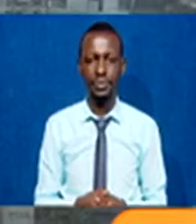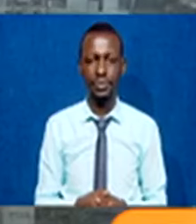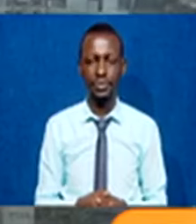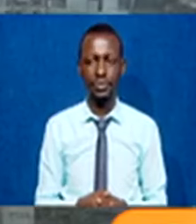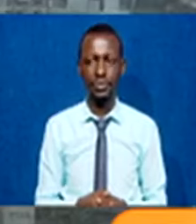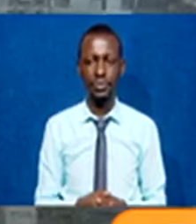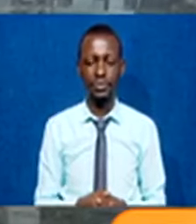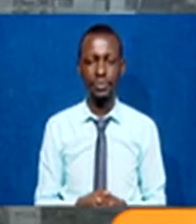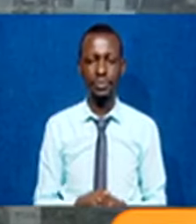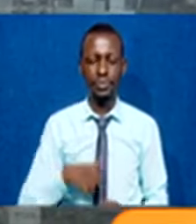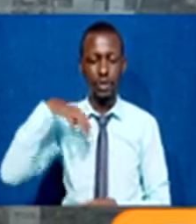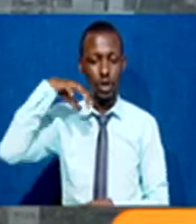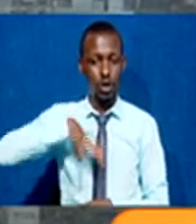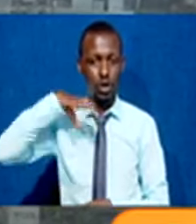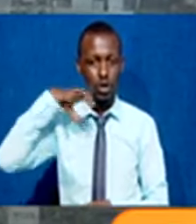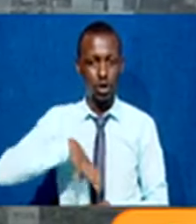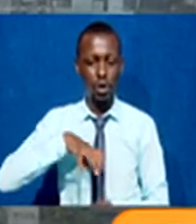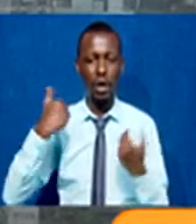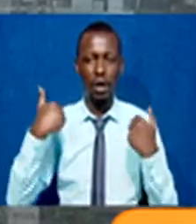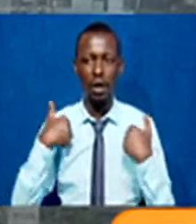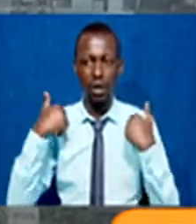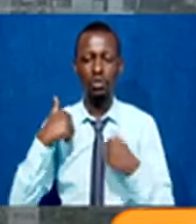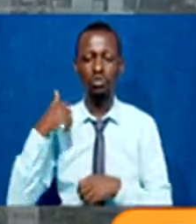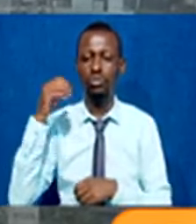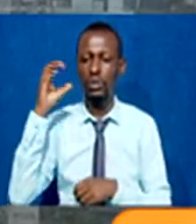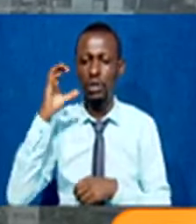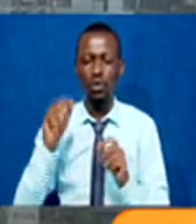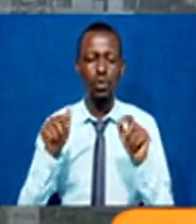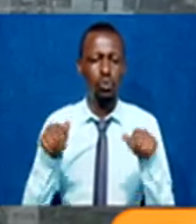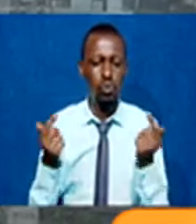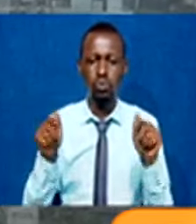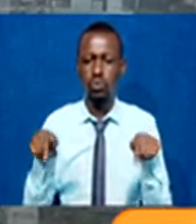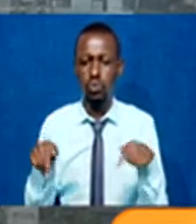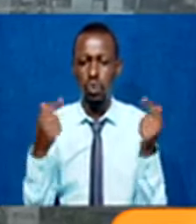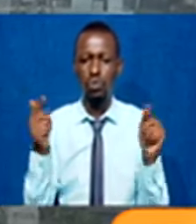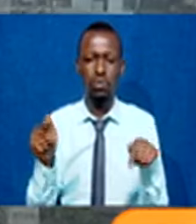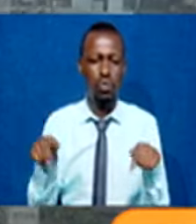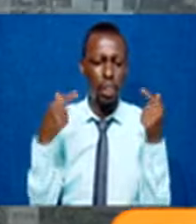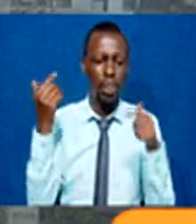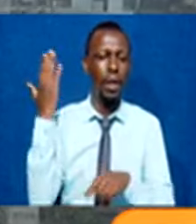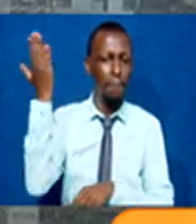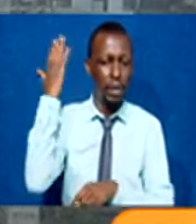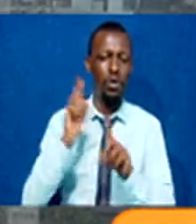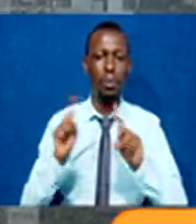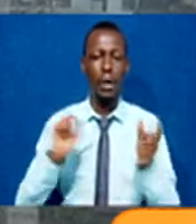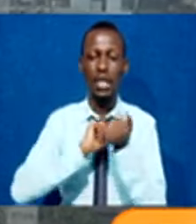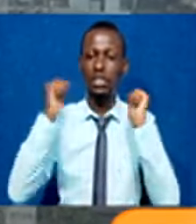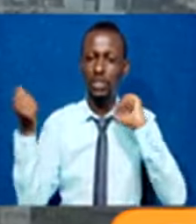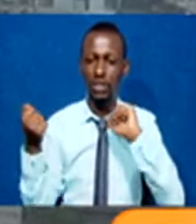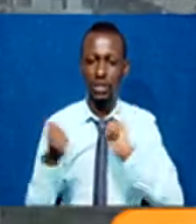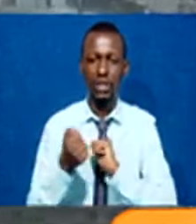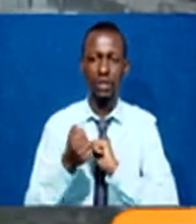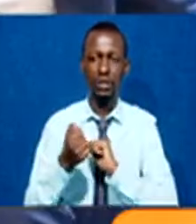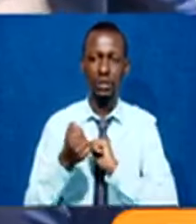It is a country that has been characterized by news of civil unrest in the past, a narrative that is now fast changing with every stroke